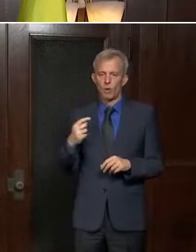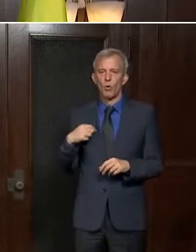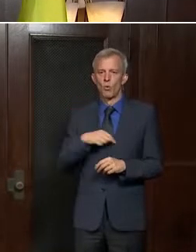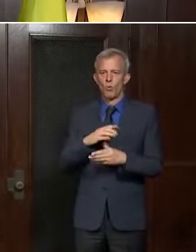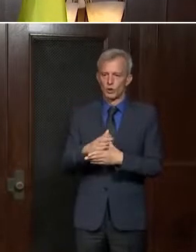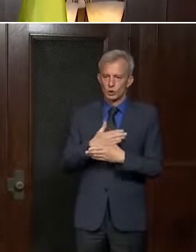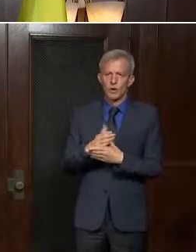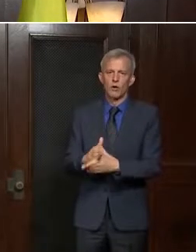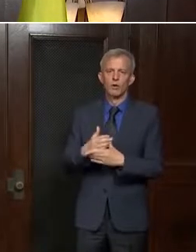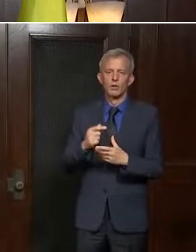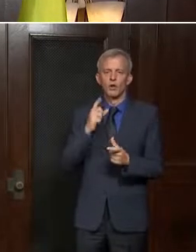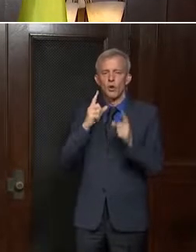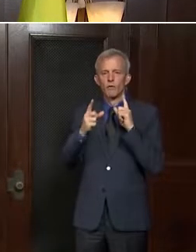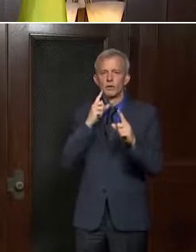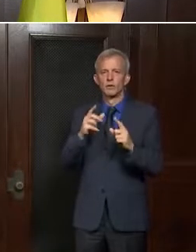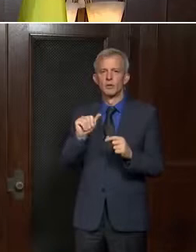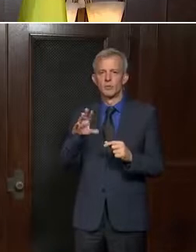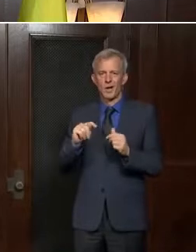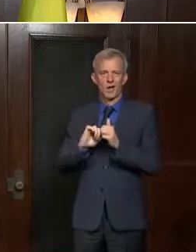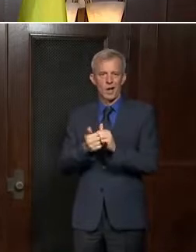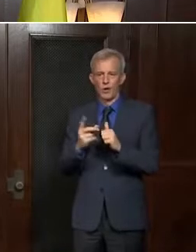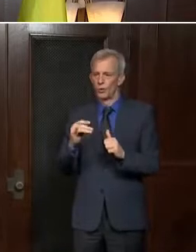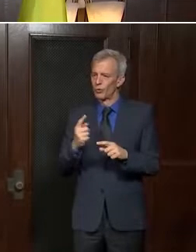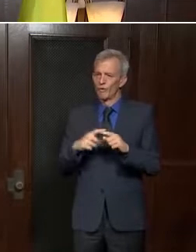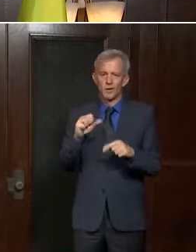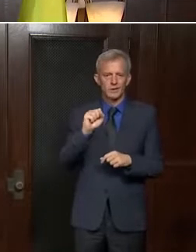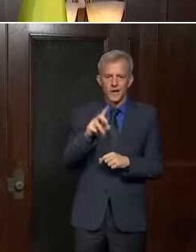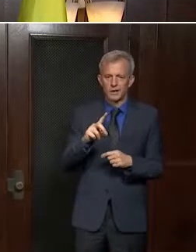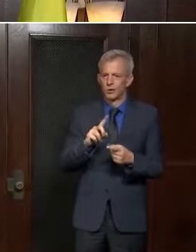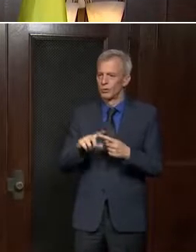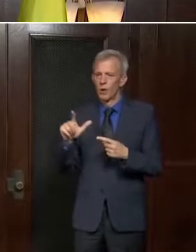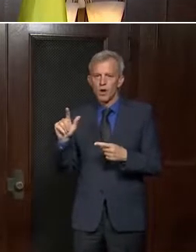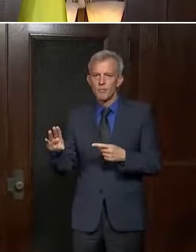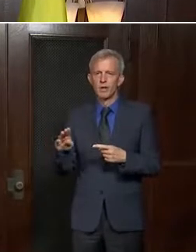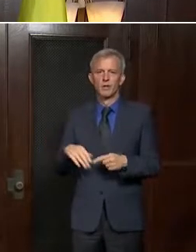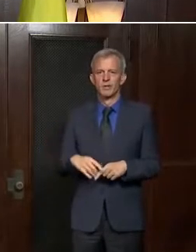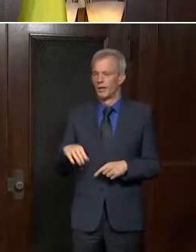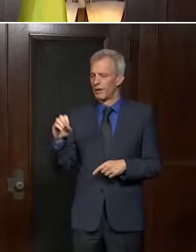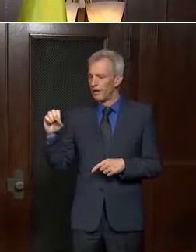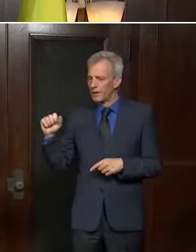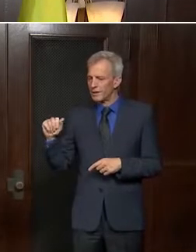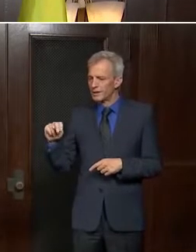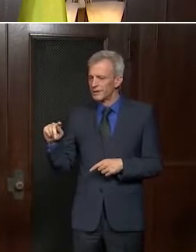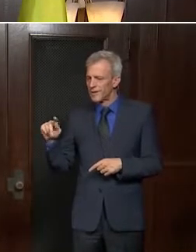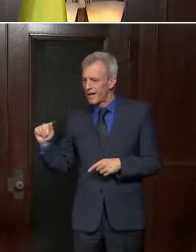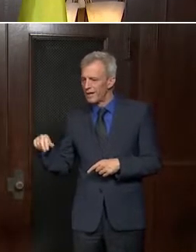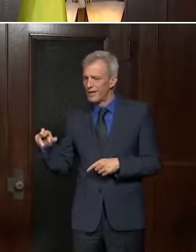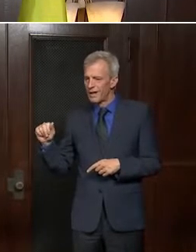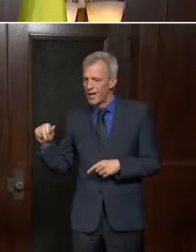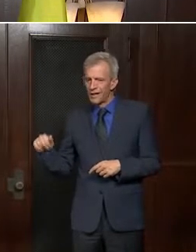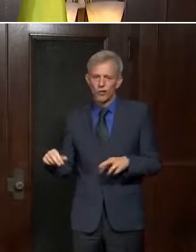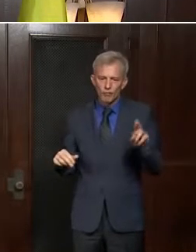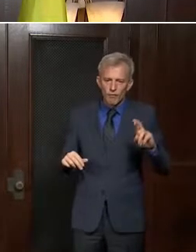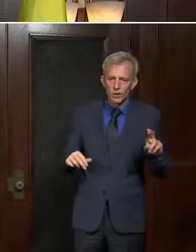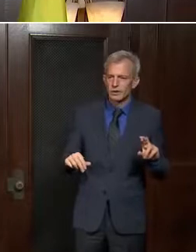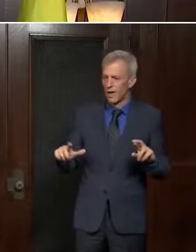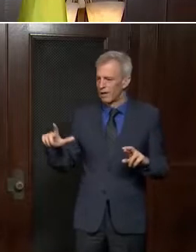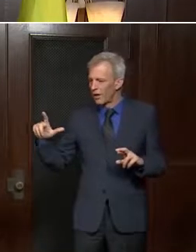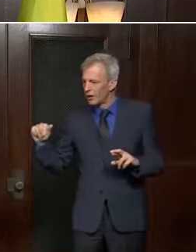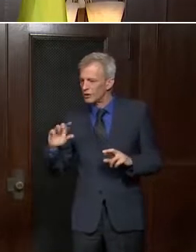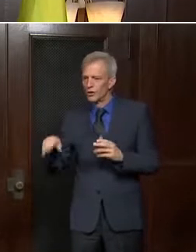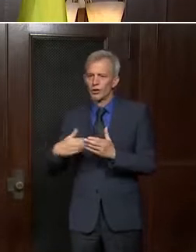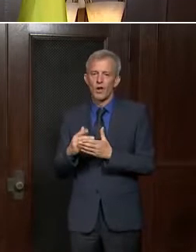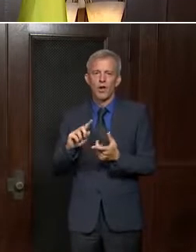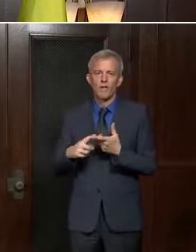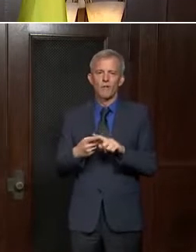this conversation about how we can do that from San Diego to Long Beach and Santa Ana, Riverside, Los Angeles, and all of our friends in the Central